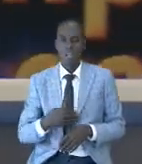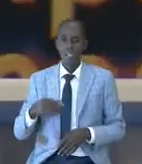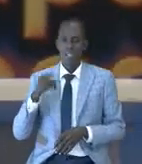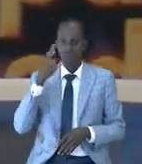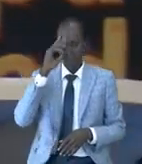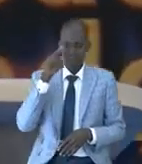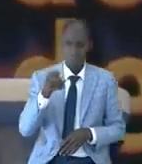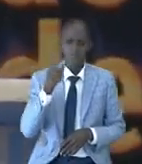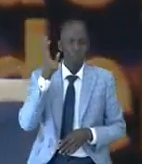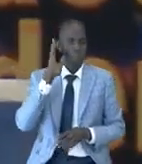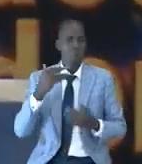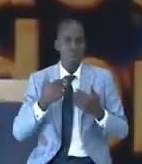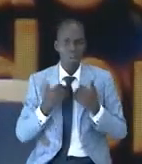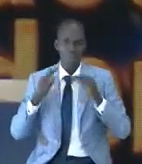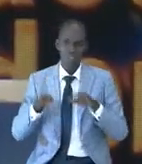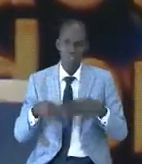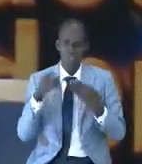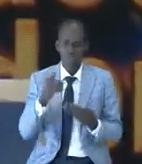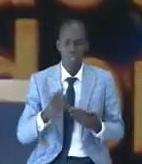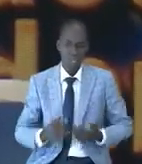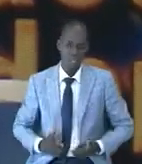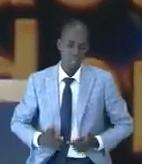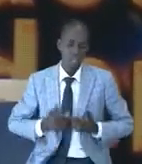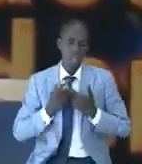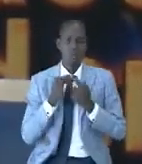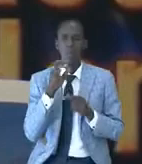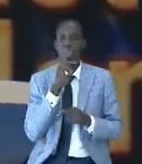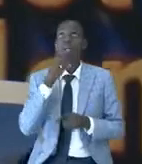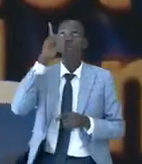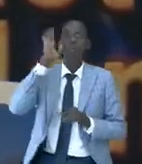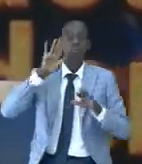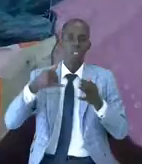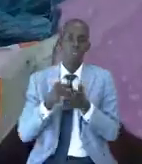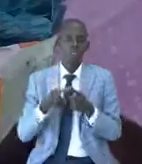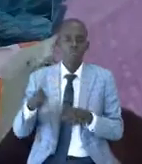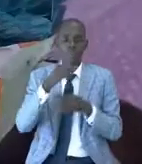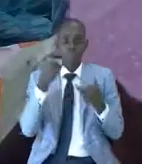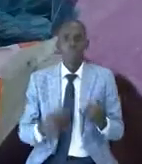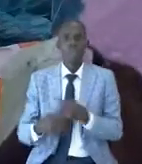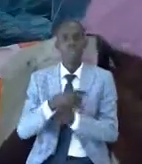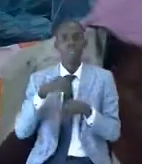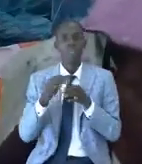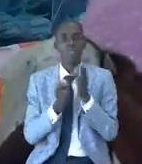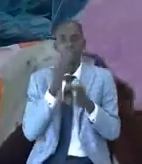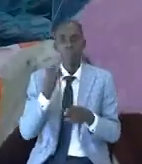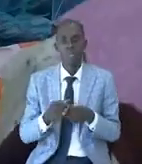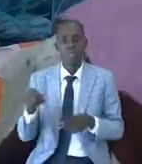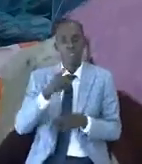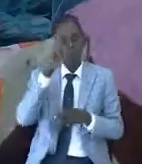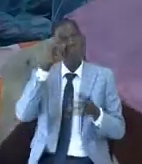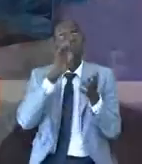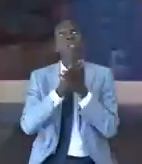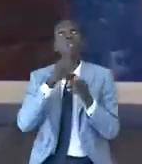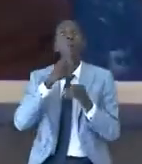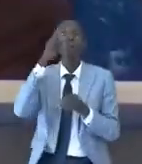you living waters. He will give you today. Yeah. You believe God. You believe